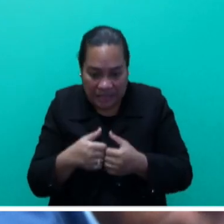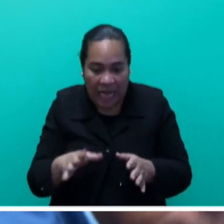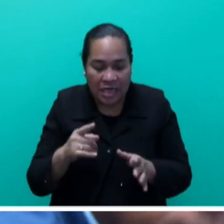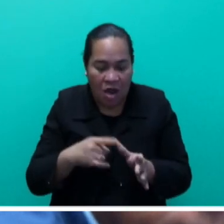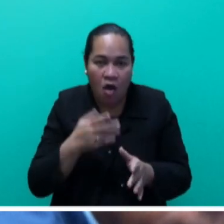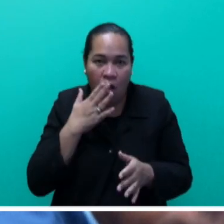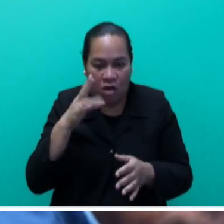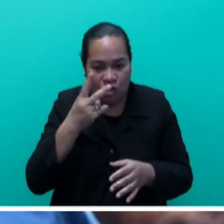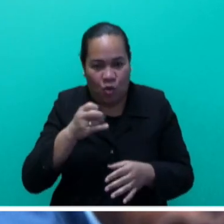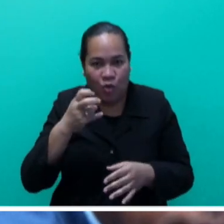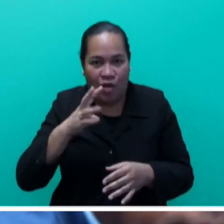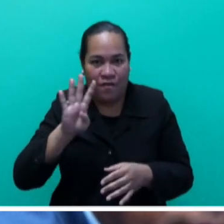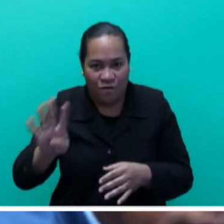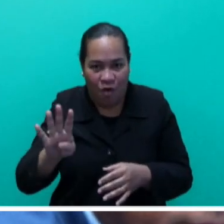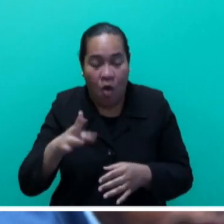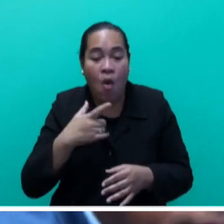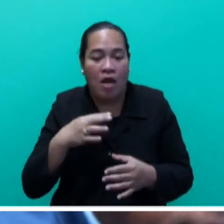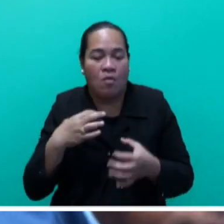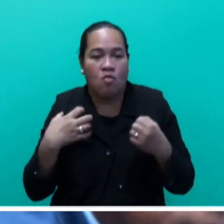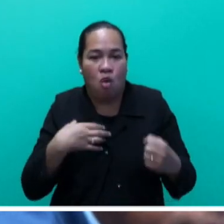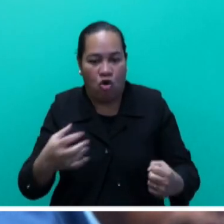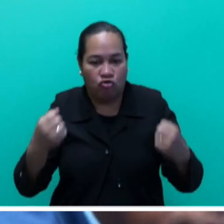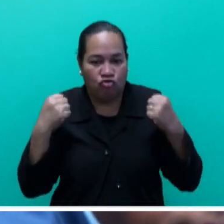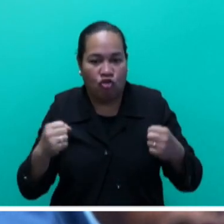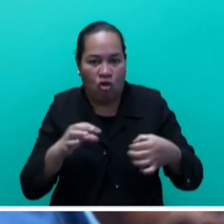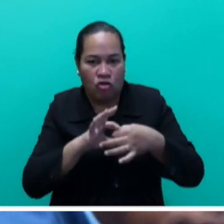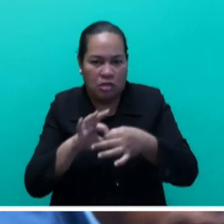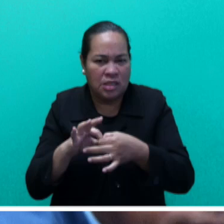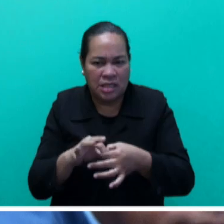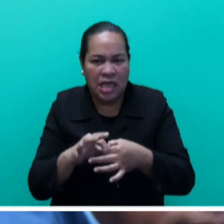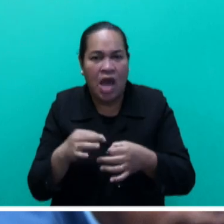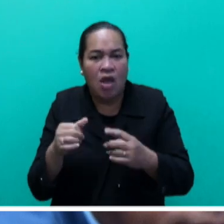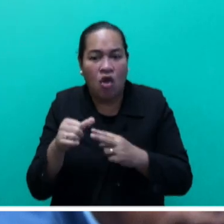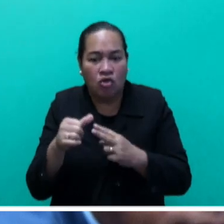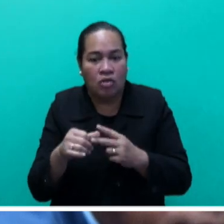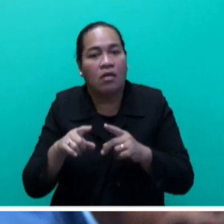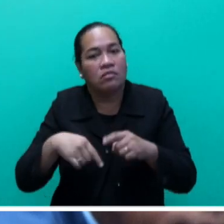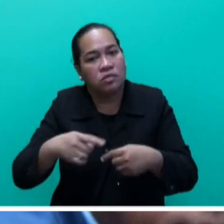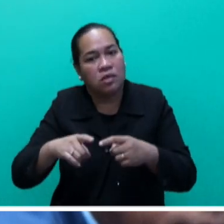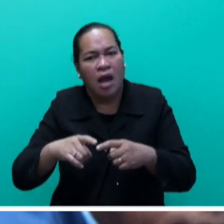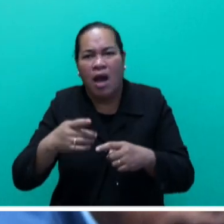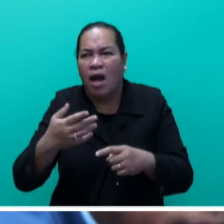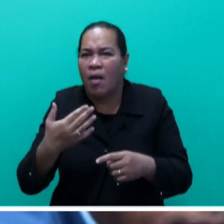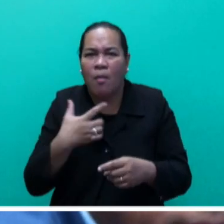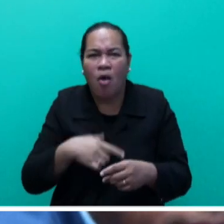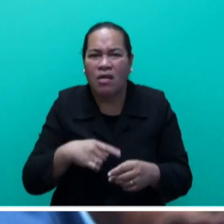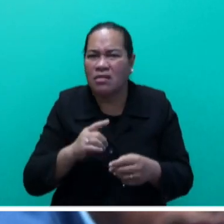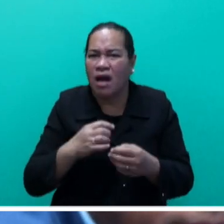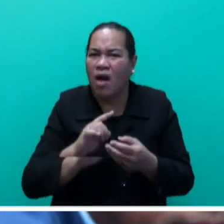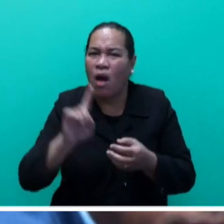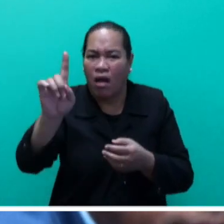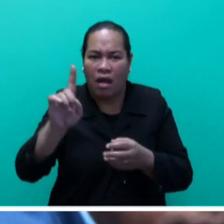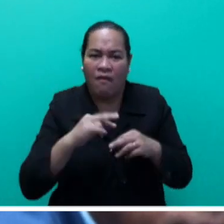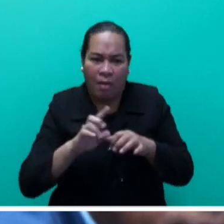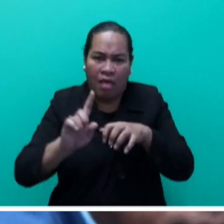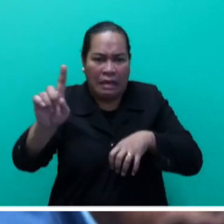2024, fostering stronger connections and addressing social impact of long family separations. Mr. Speaker, sir,